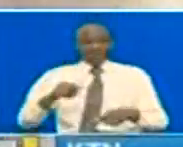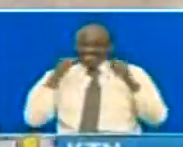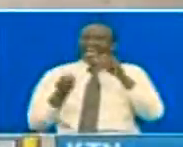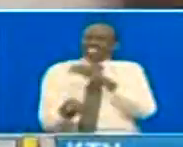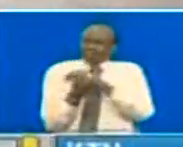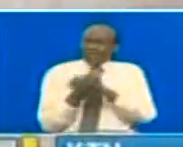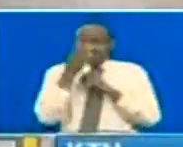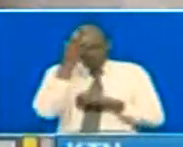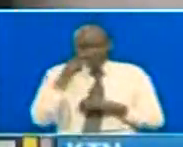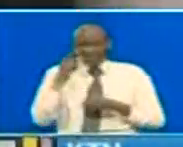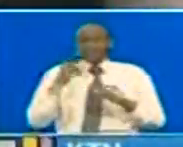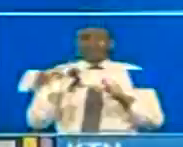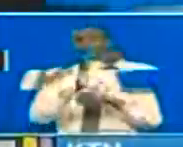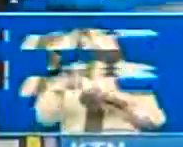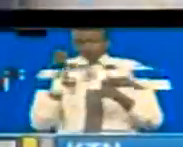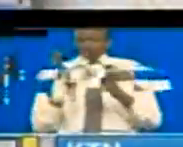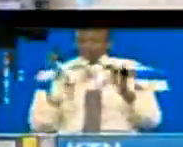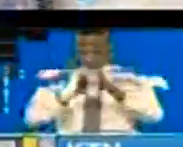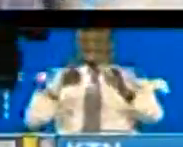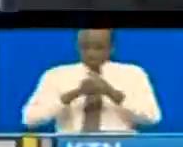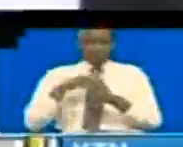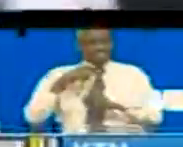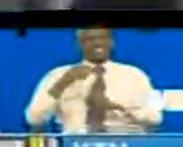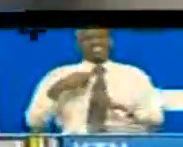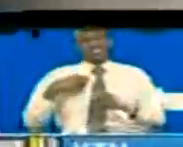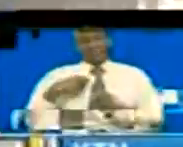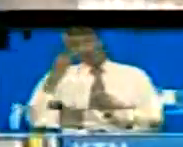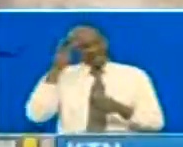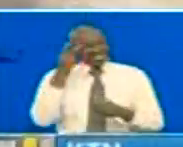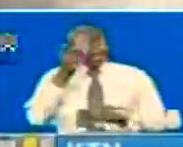The principal tried to explain why his door was locked, but the parents could hear none of it.